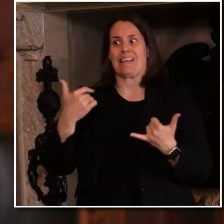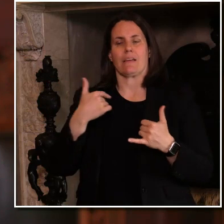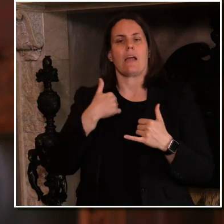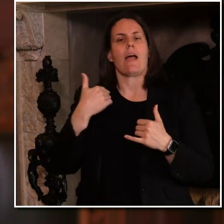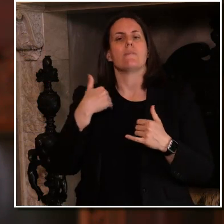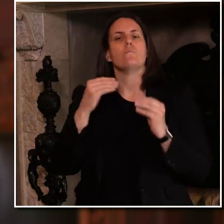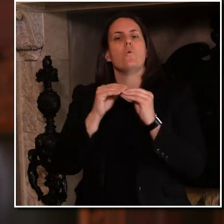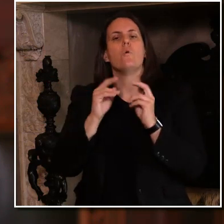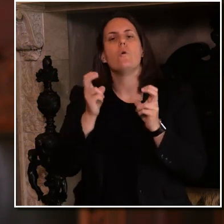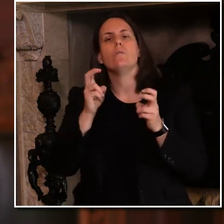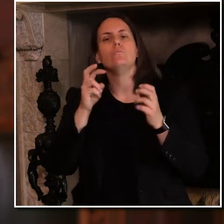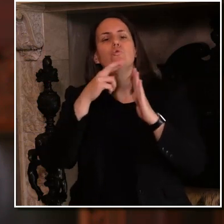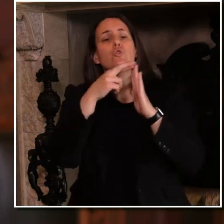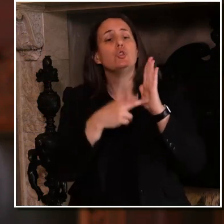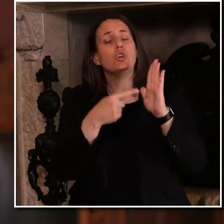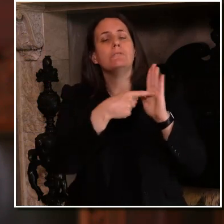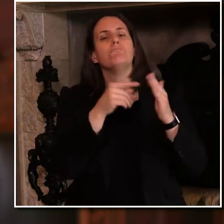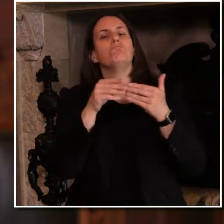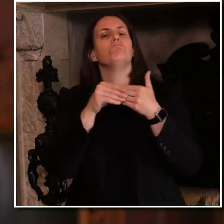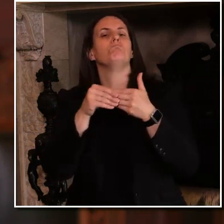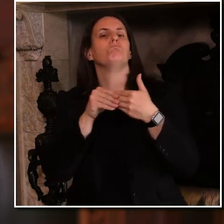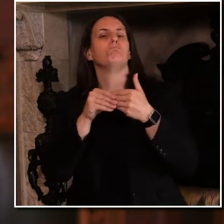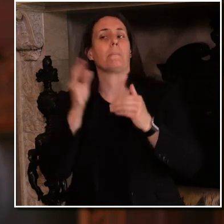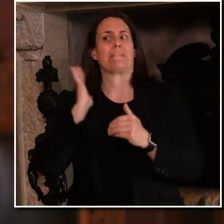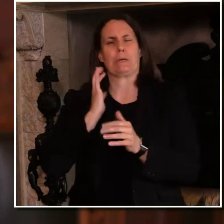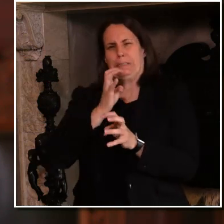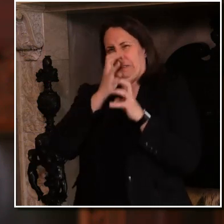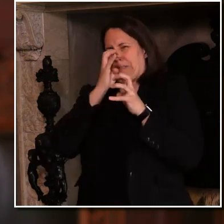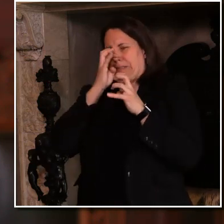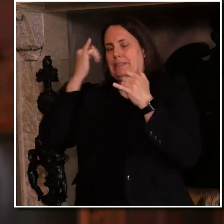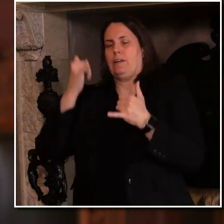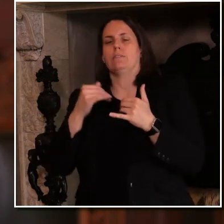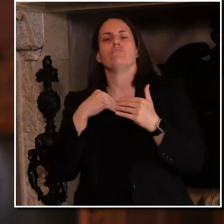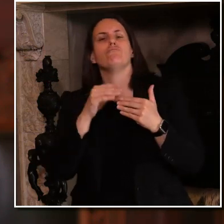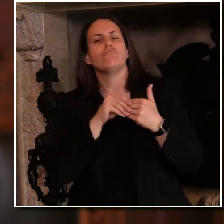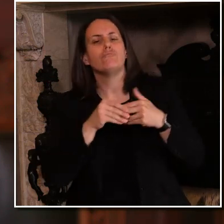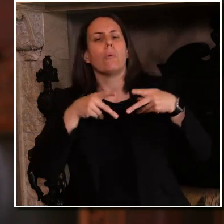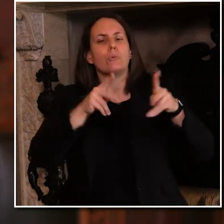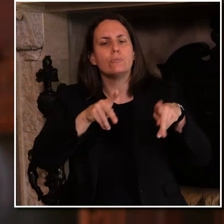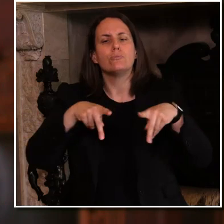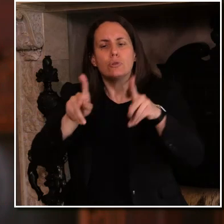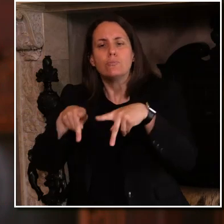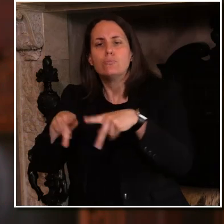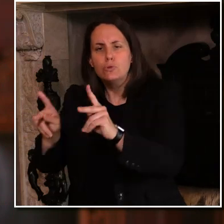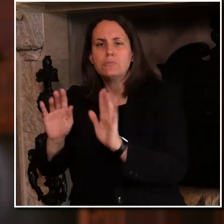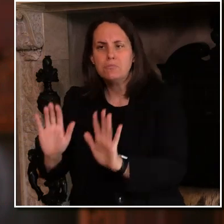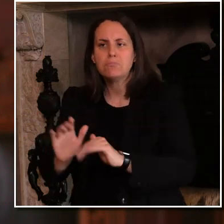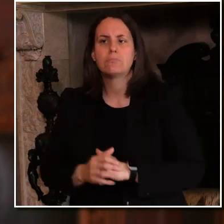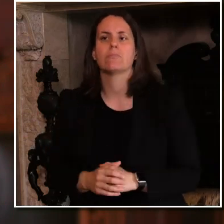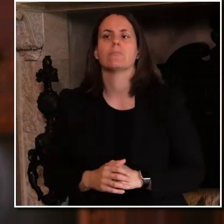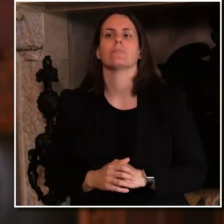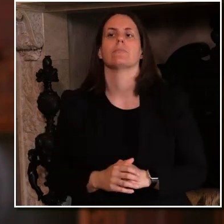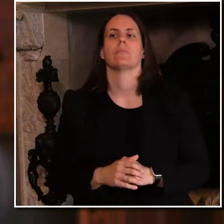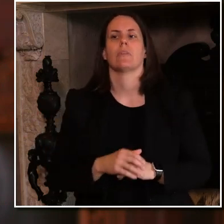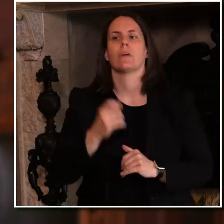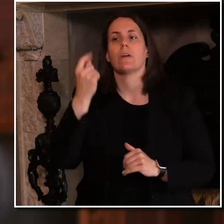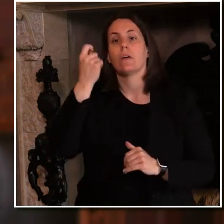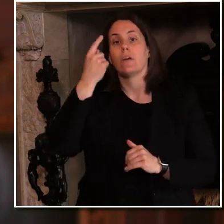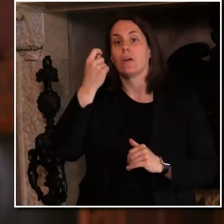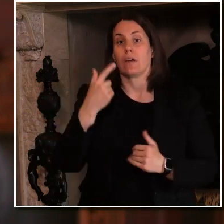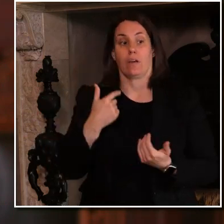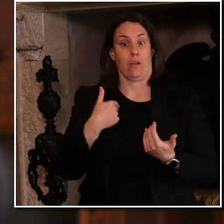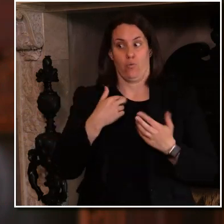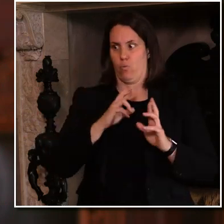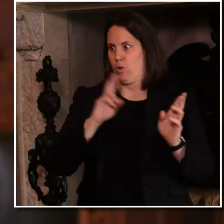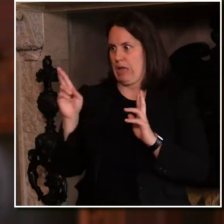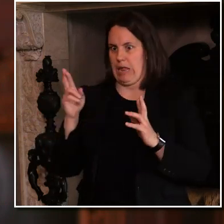so we're anxious to see more of those across the state, and we are actively, as I mentioned, working